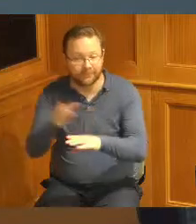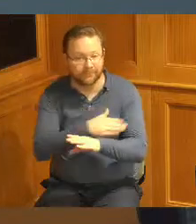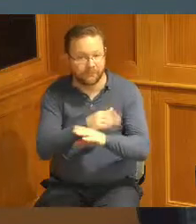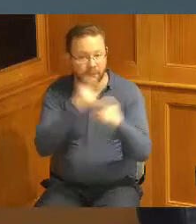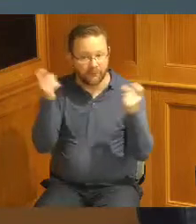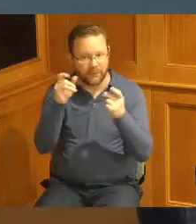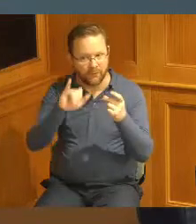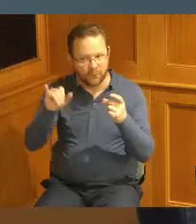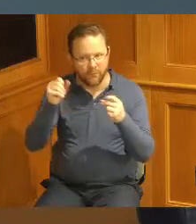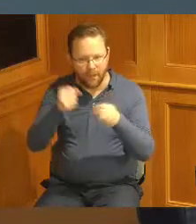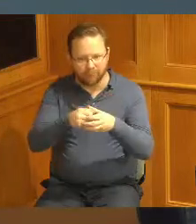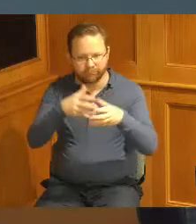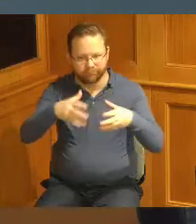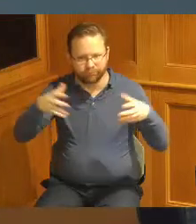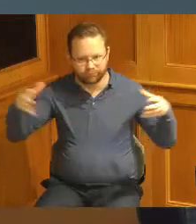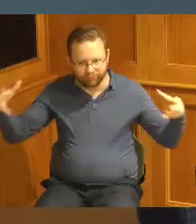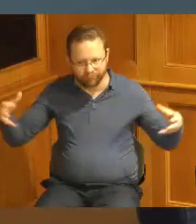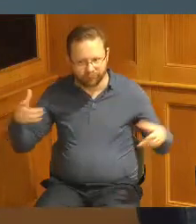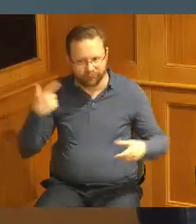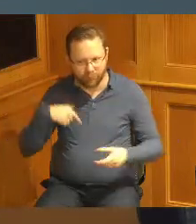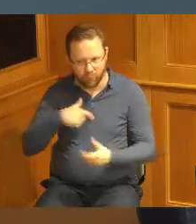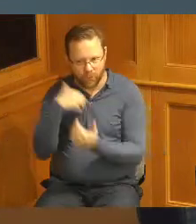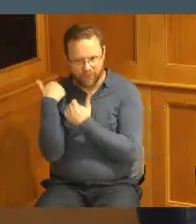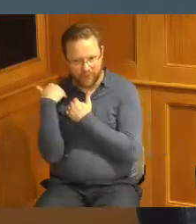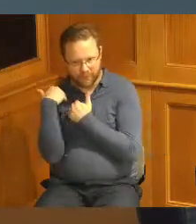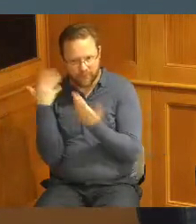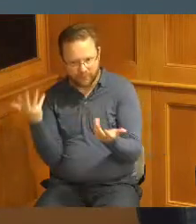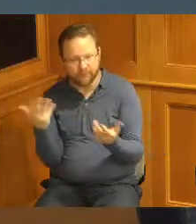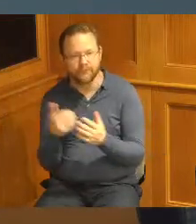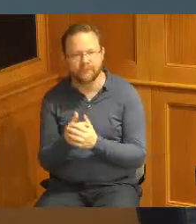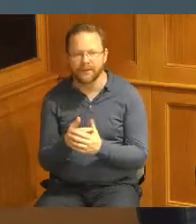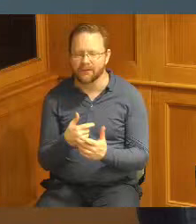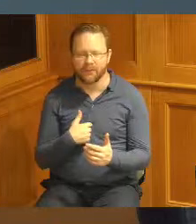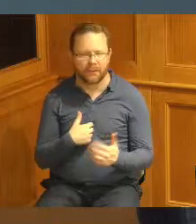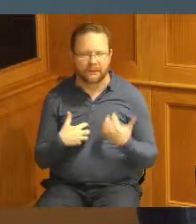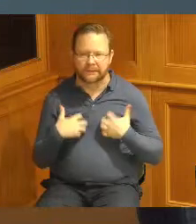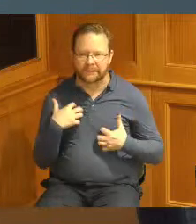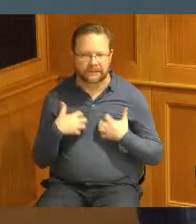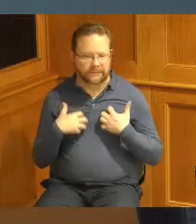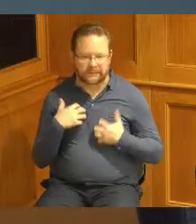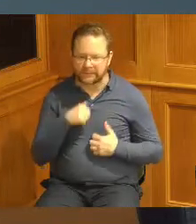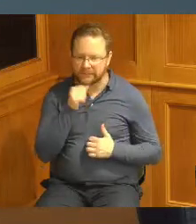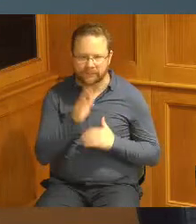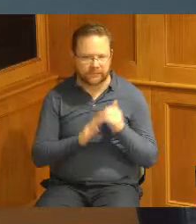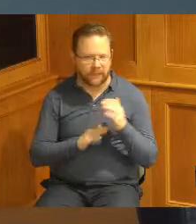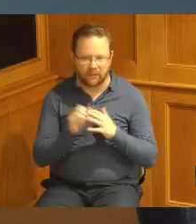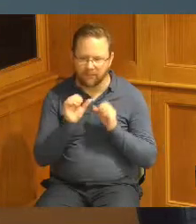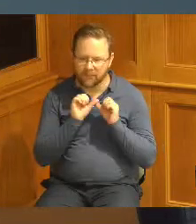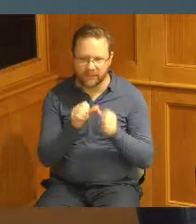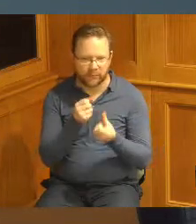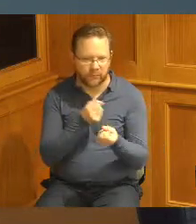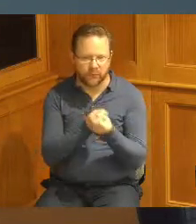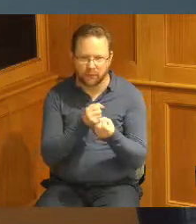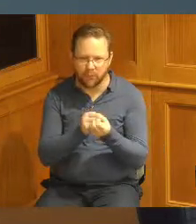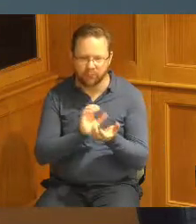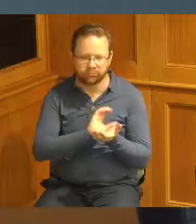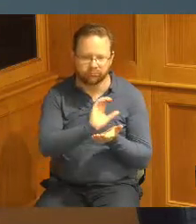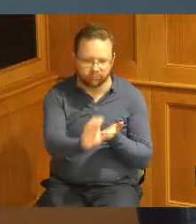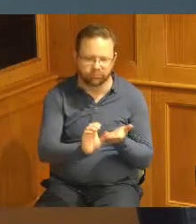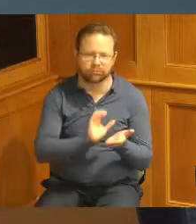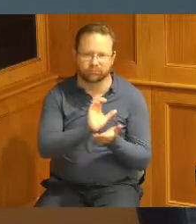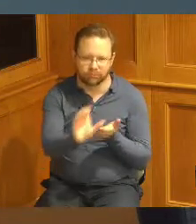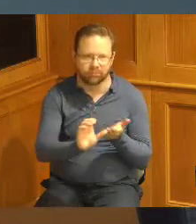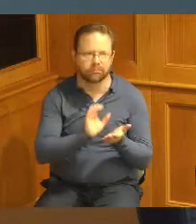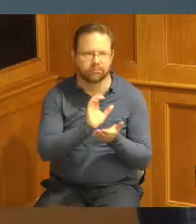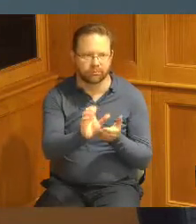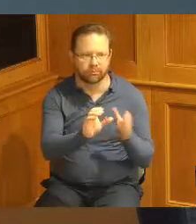festival, how they extended what they do. So I just am really uncomfortable continuing to support financially